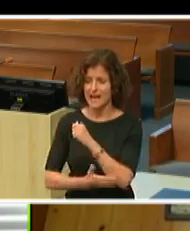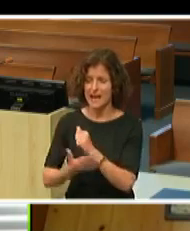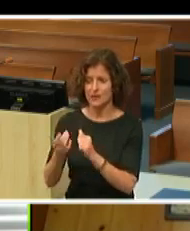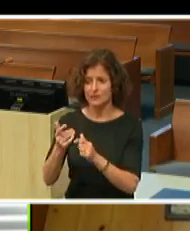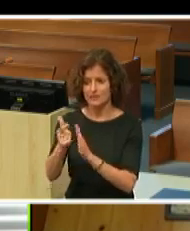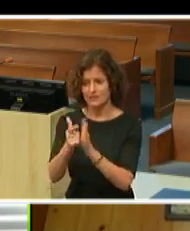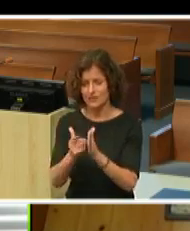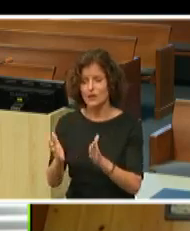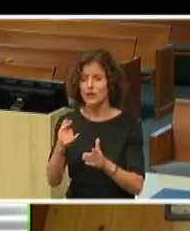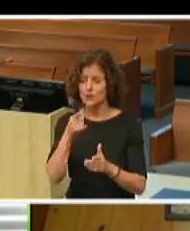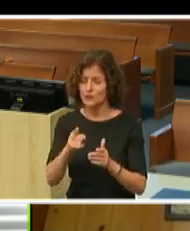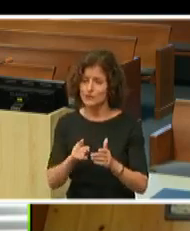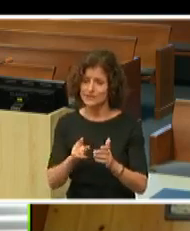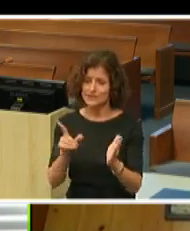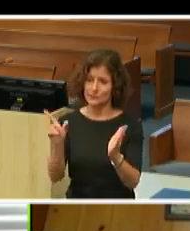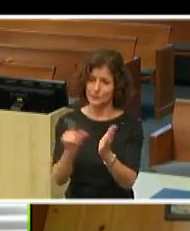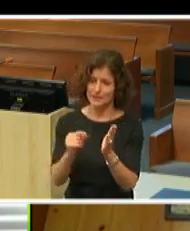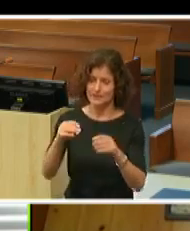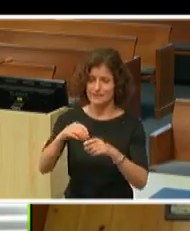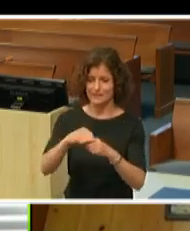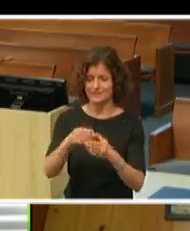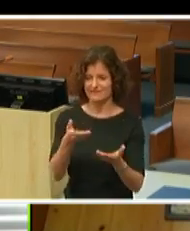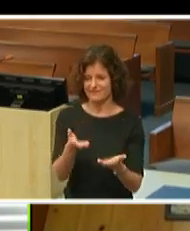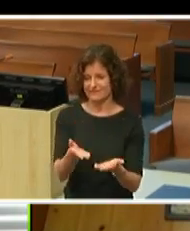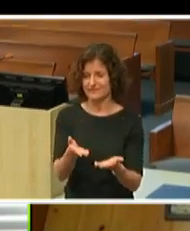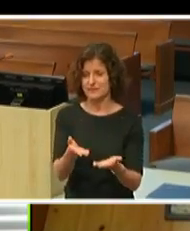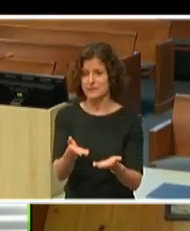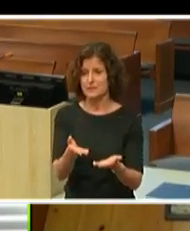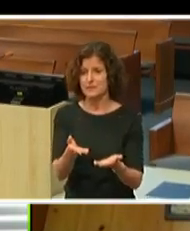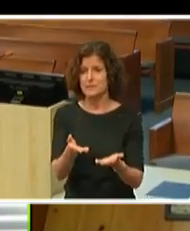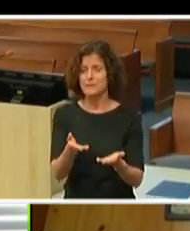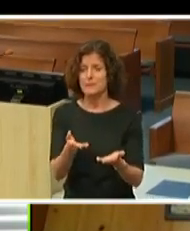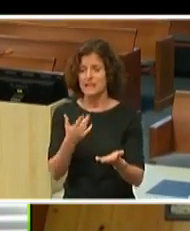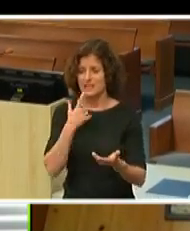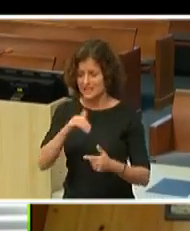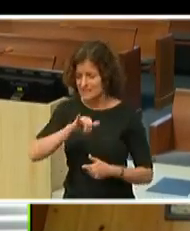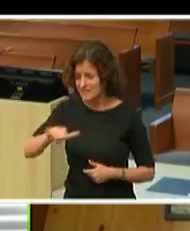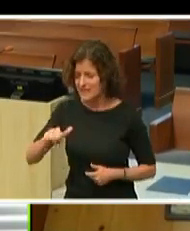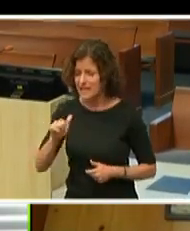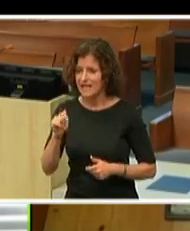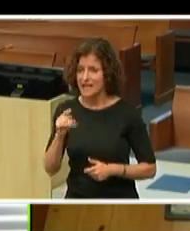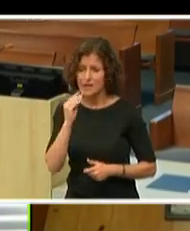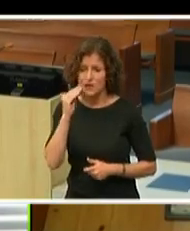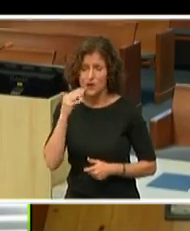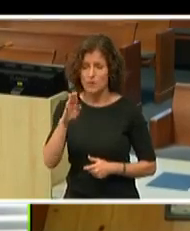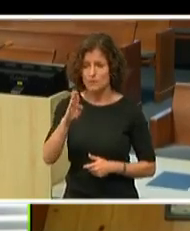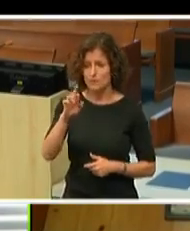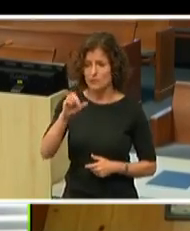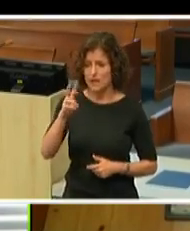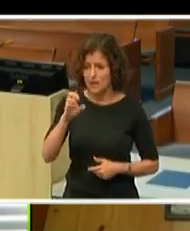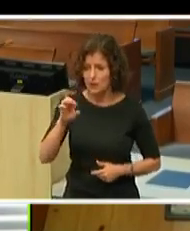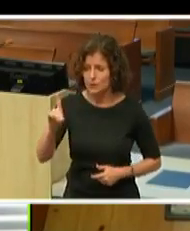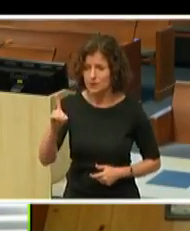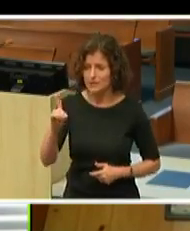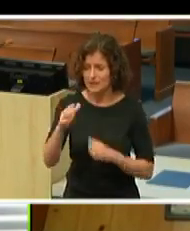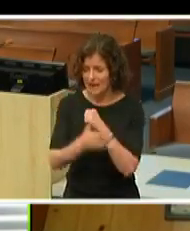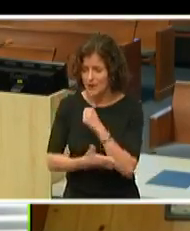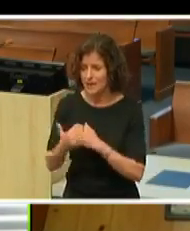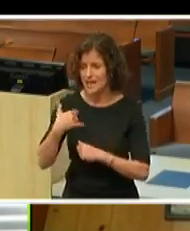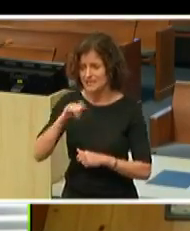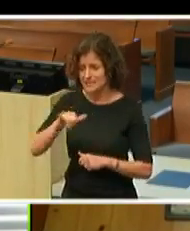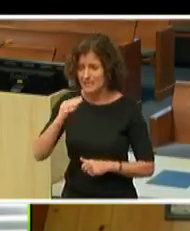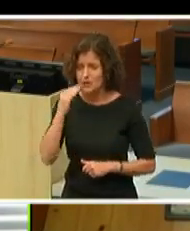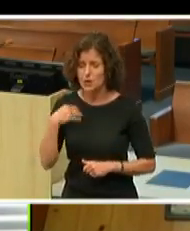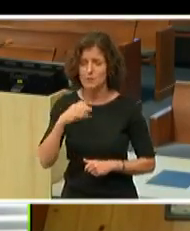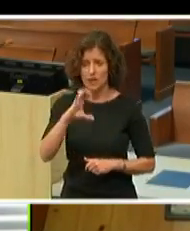the news on this. Alachua County has a stay-at-home order. Broward County has a stay-at-home order.